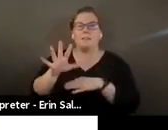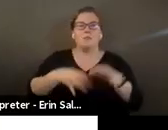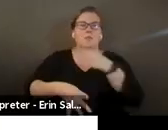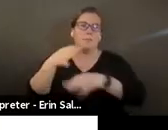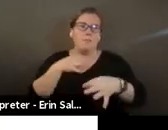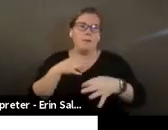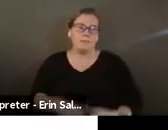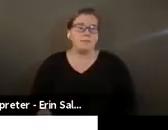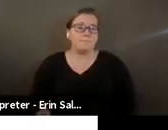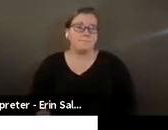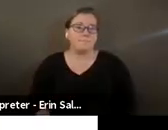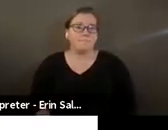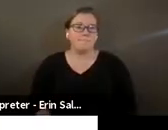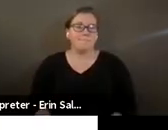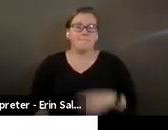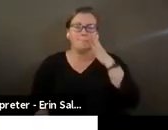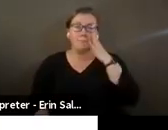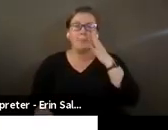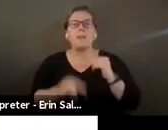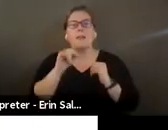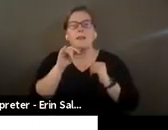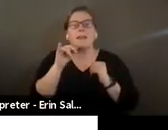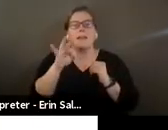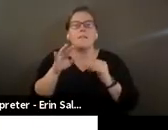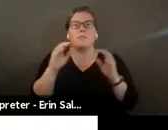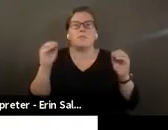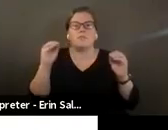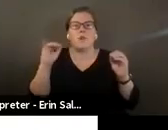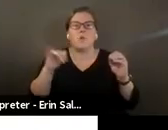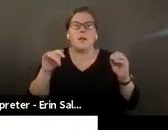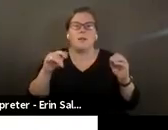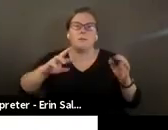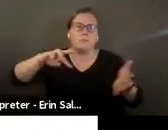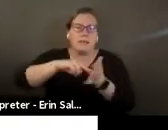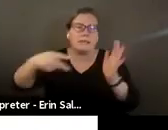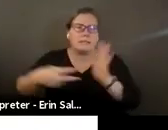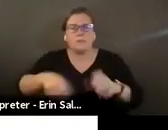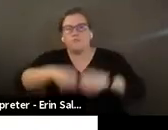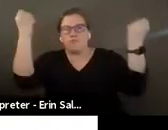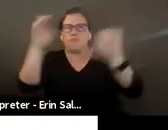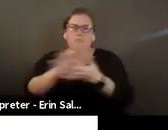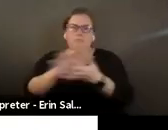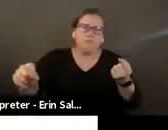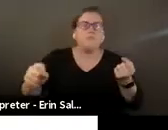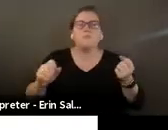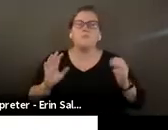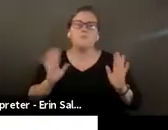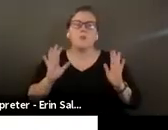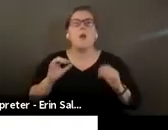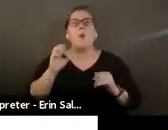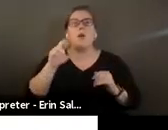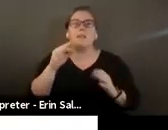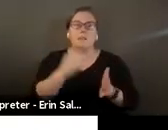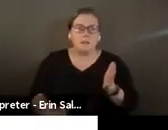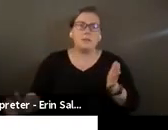device. As long as abuse isn't detected in the situation and it's not something that keeps